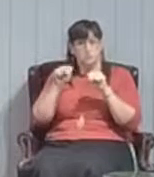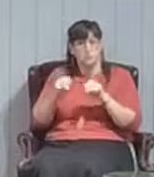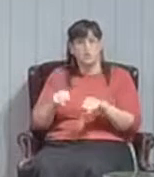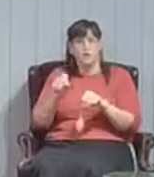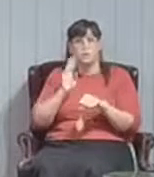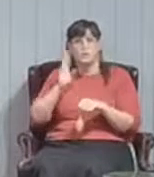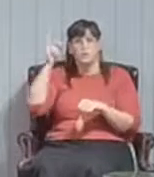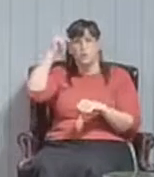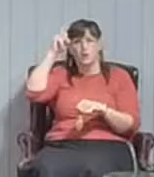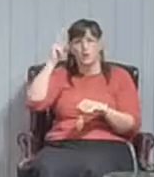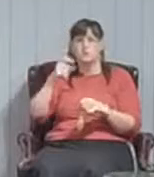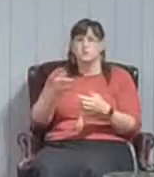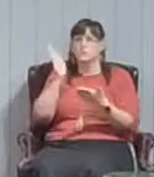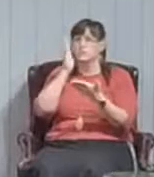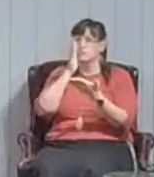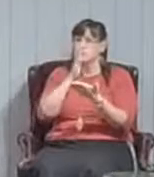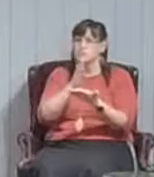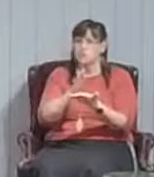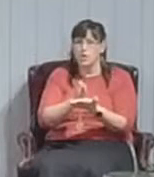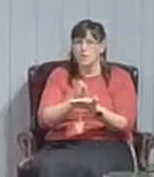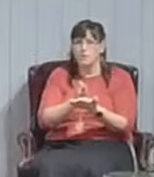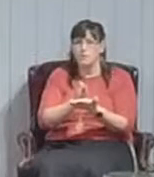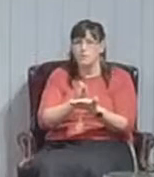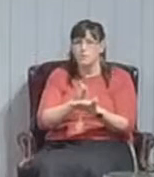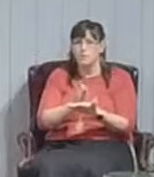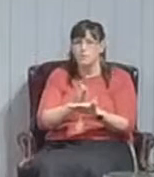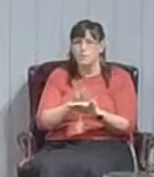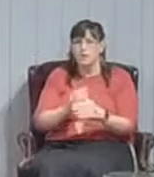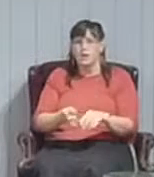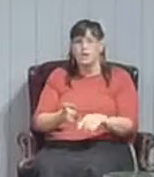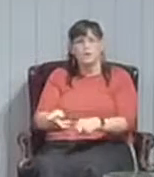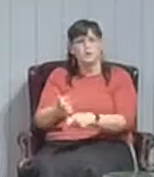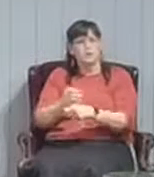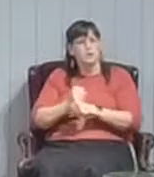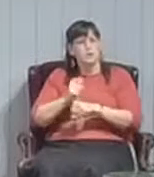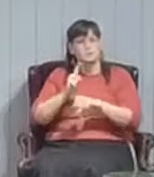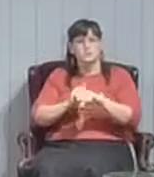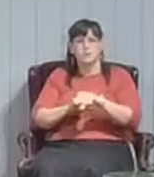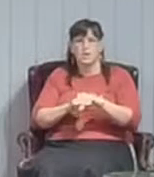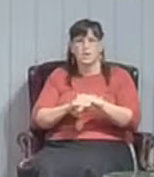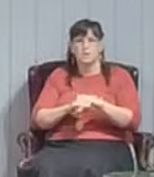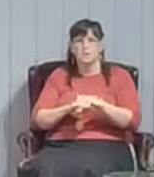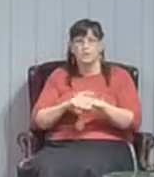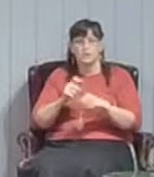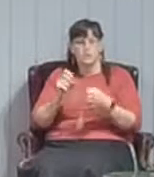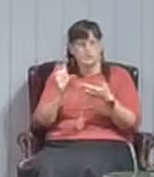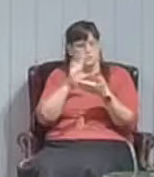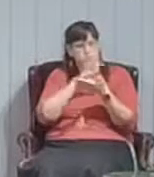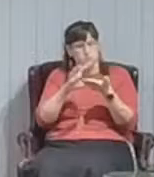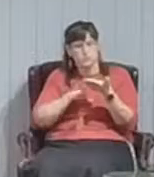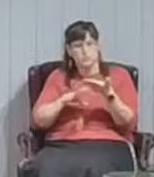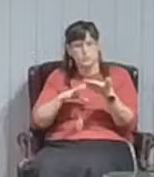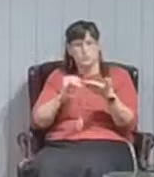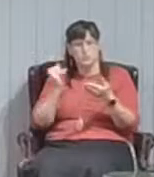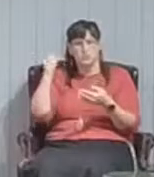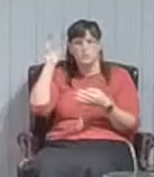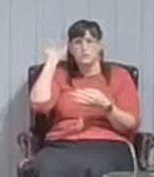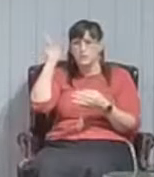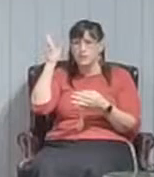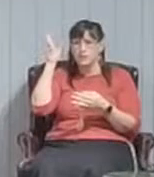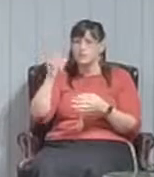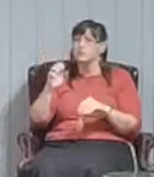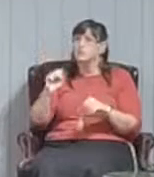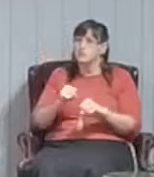you to stop and take some time and see whether the devil might be the one who